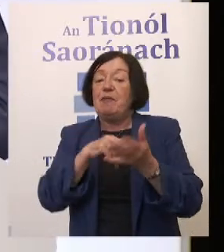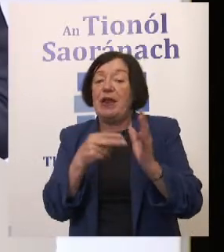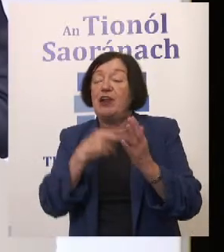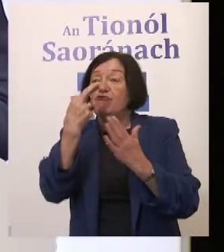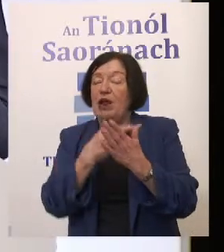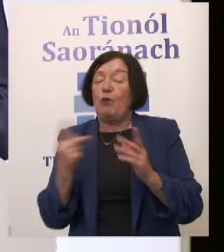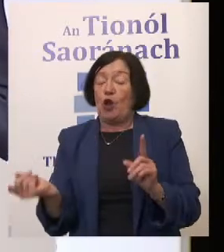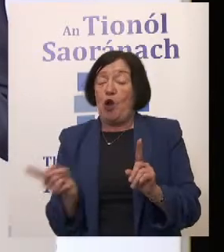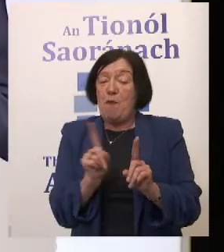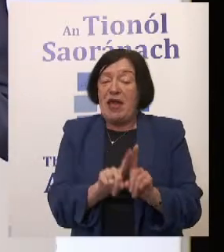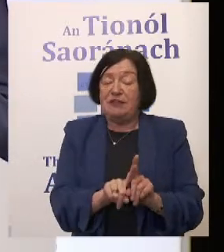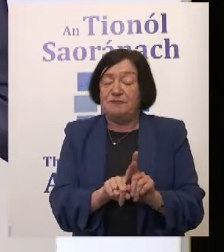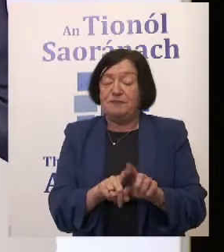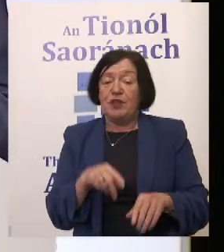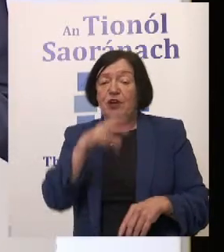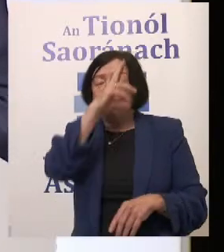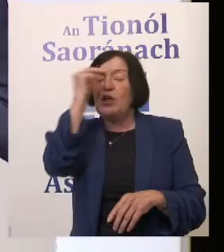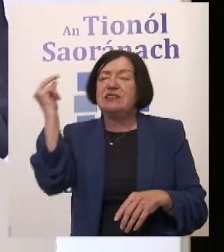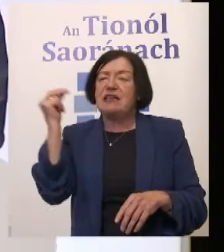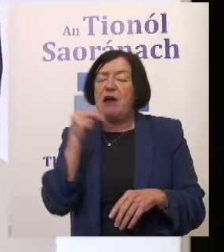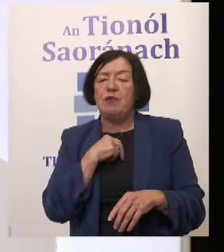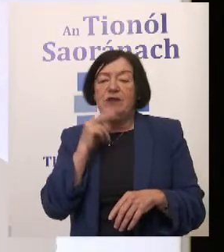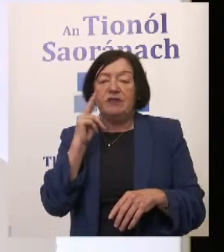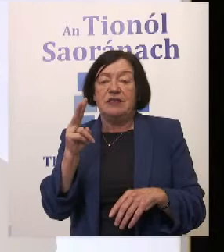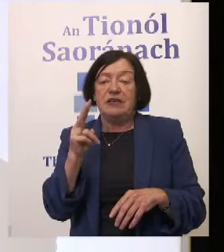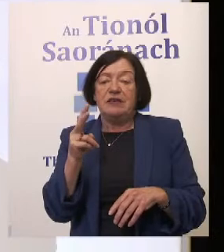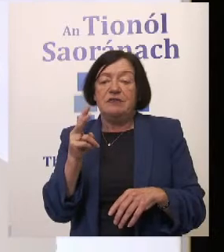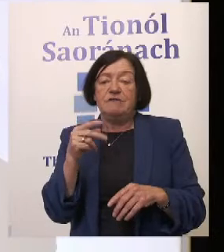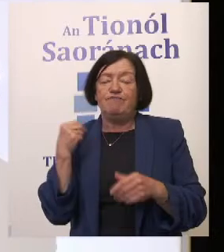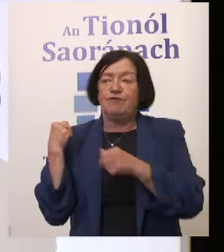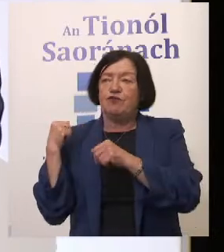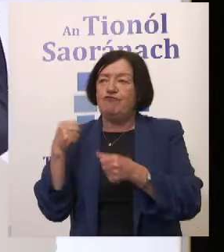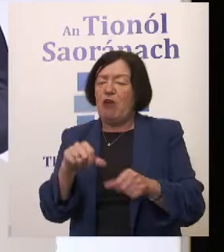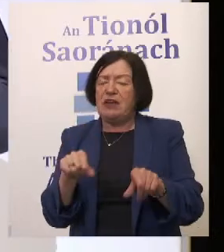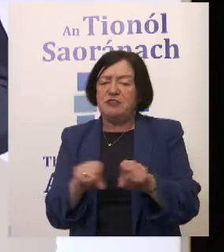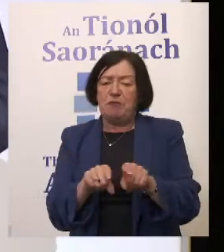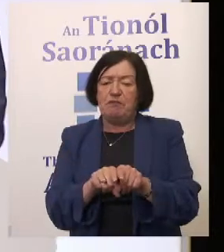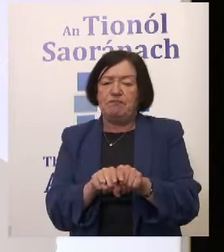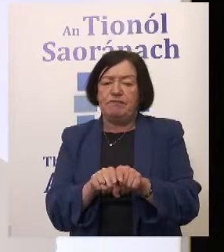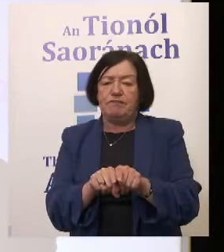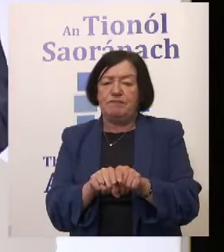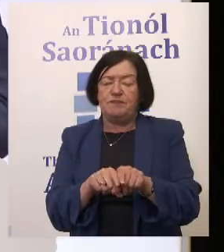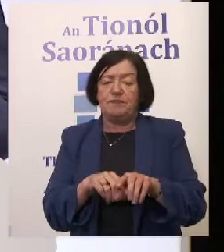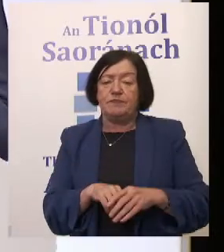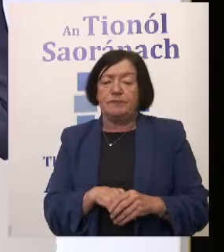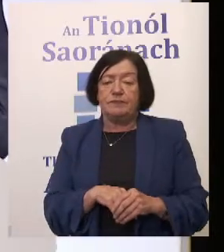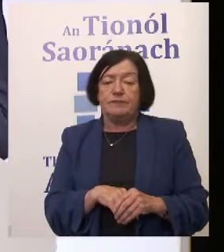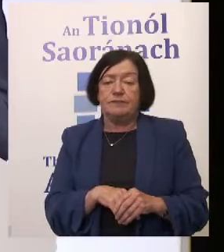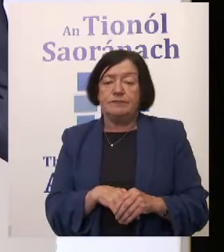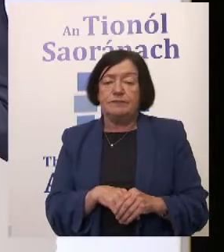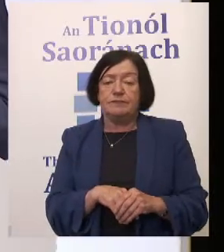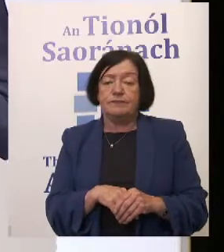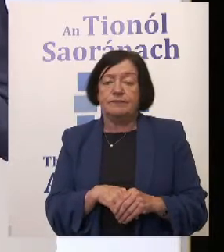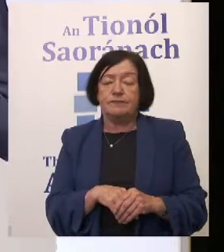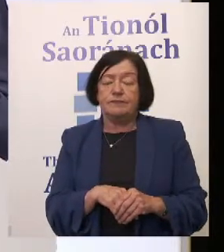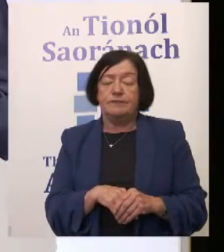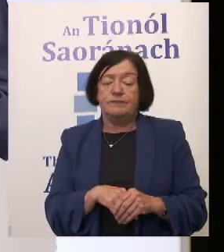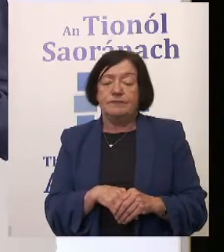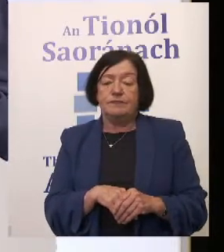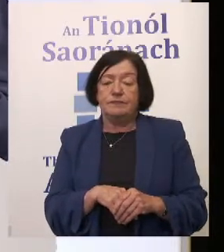in. Also, for example, we've seen trends in terms of